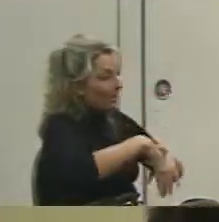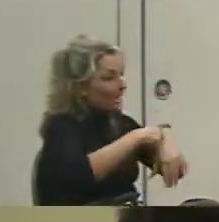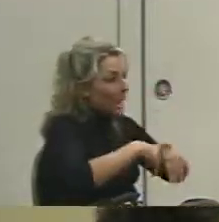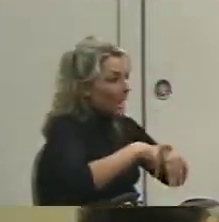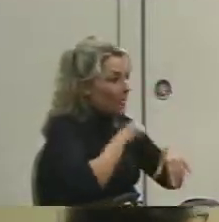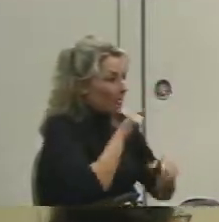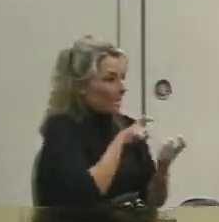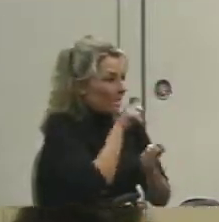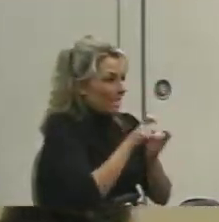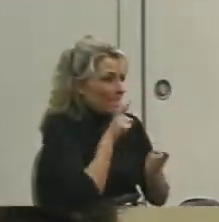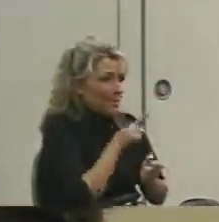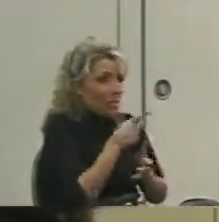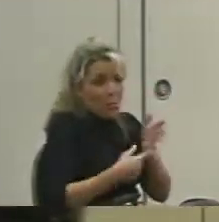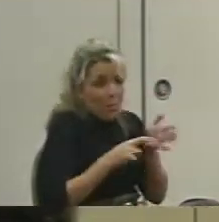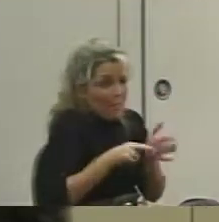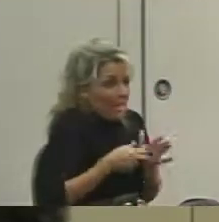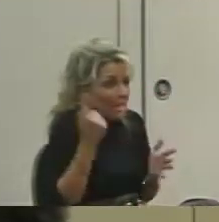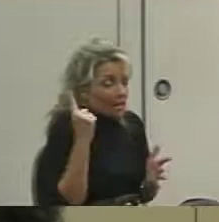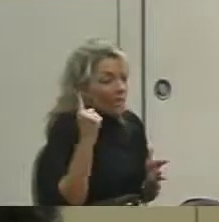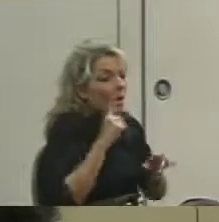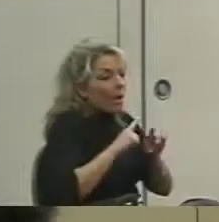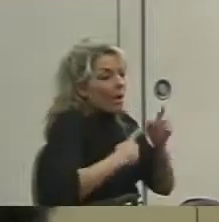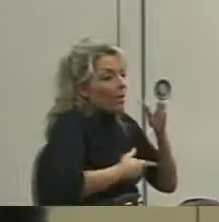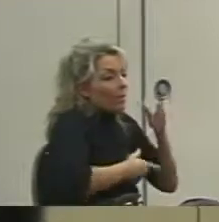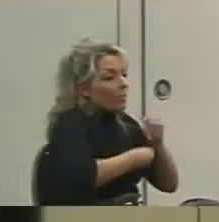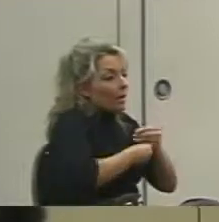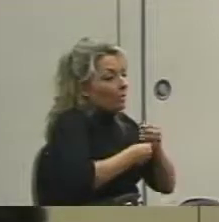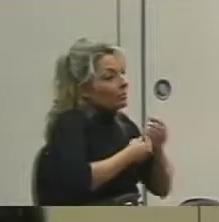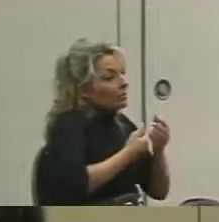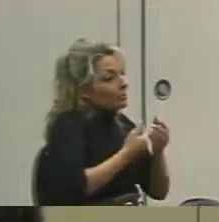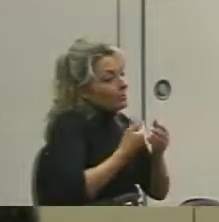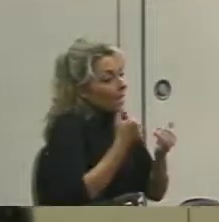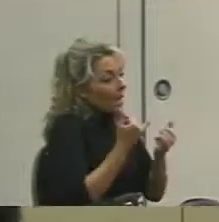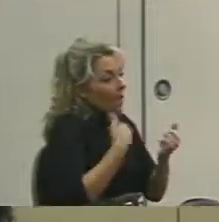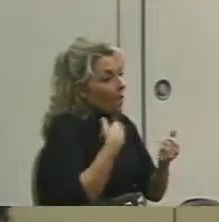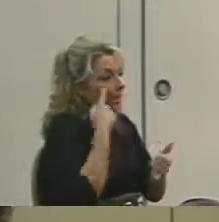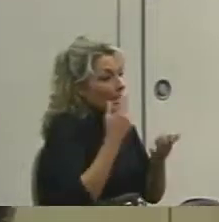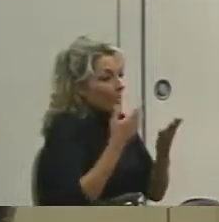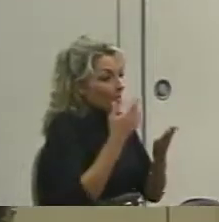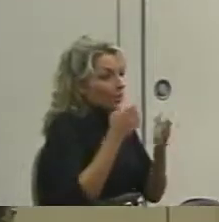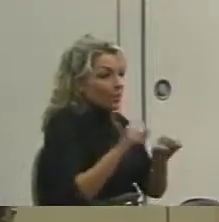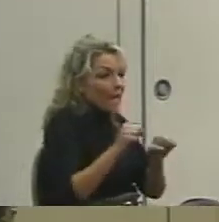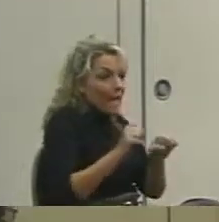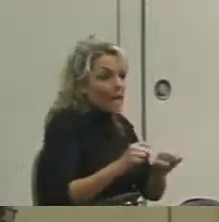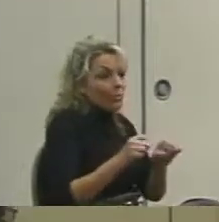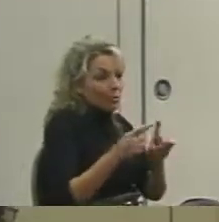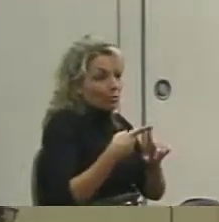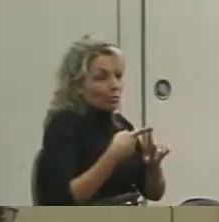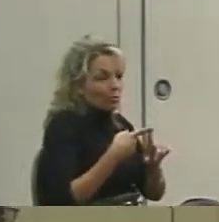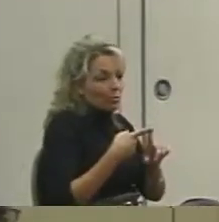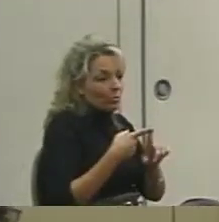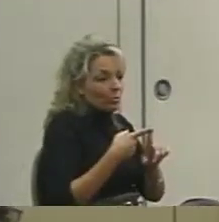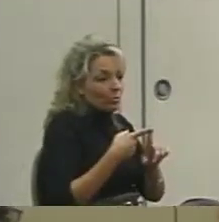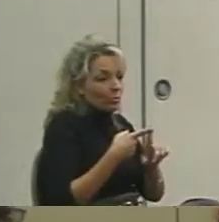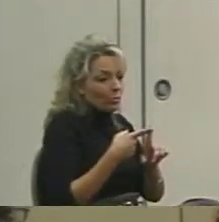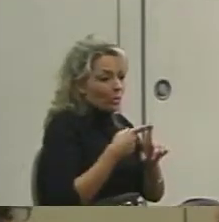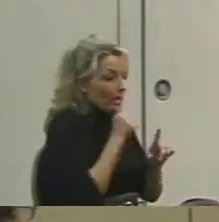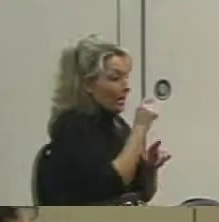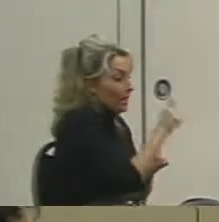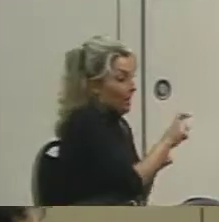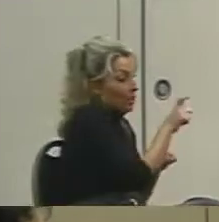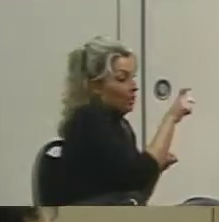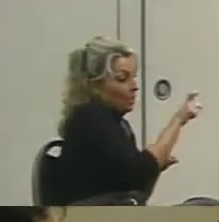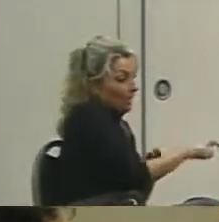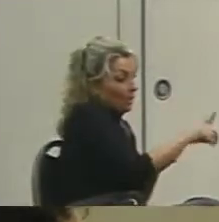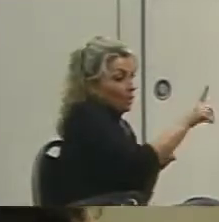what that means. Plus the fact that I think right now she might be able to. It doesn't say she has to do it, only